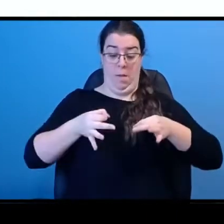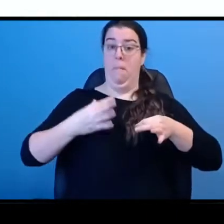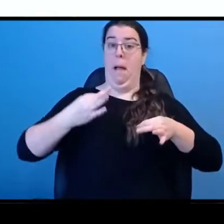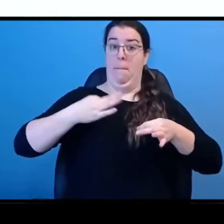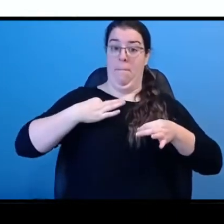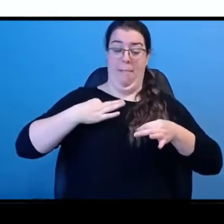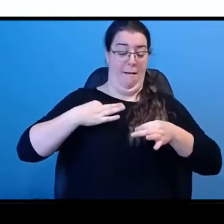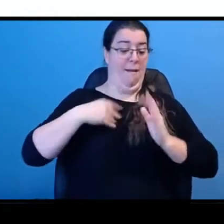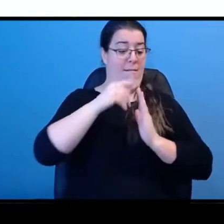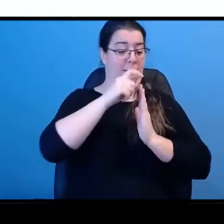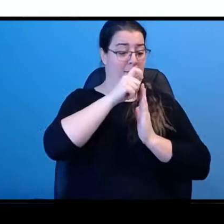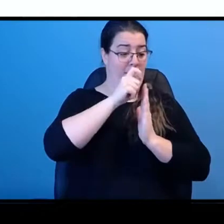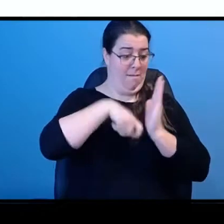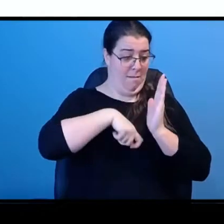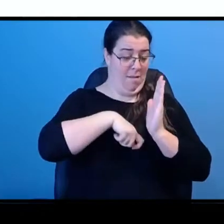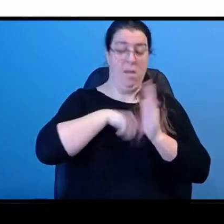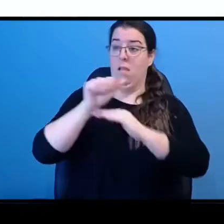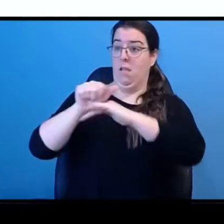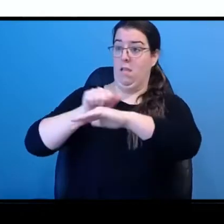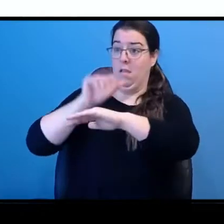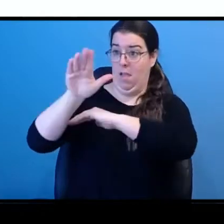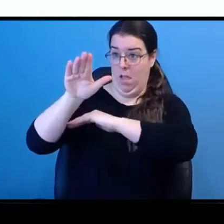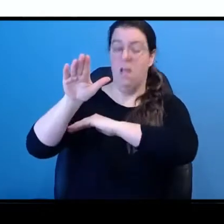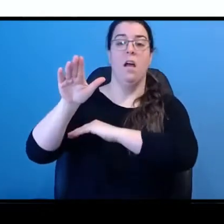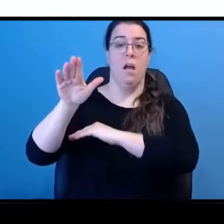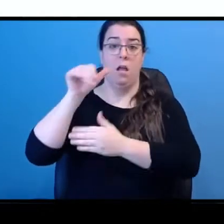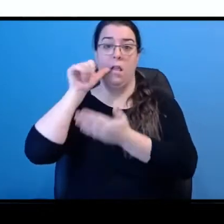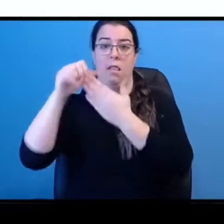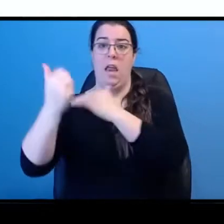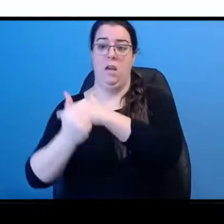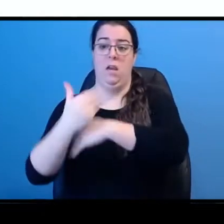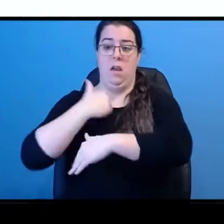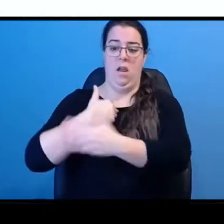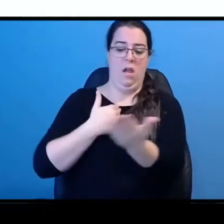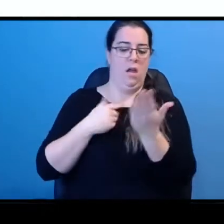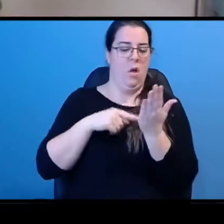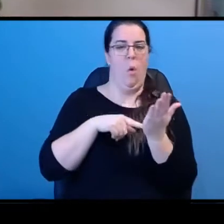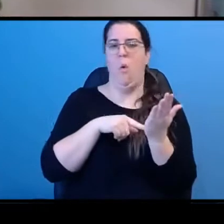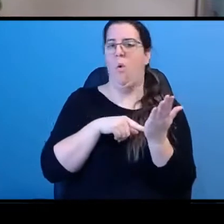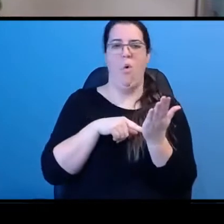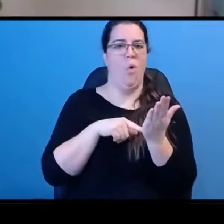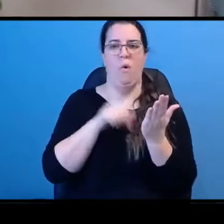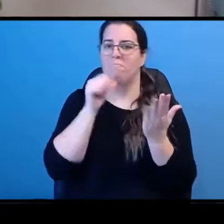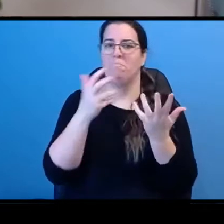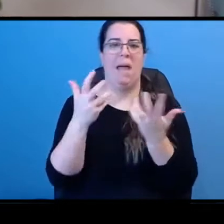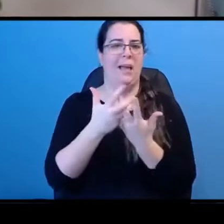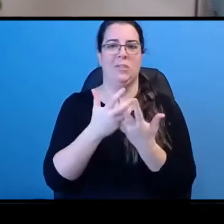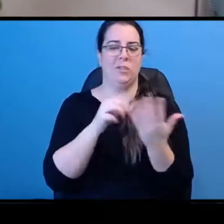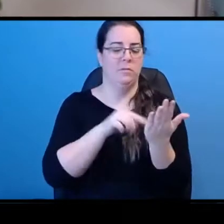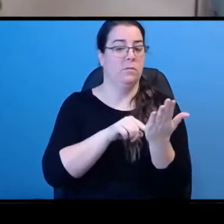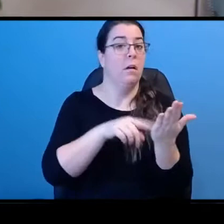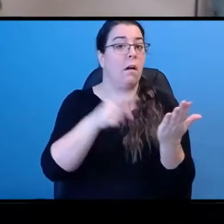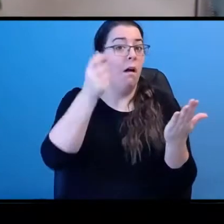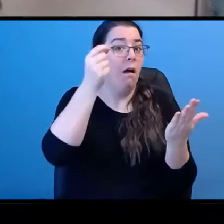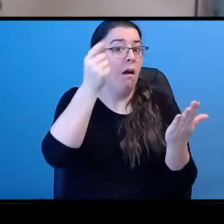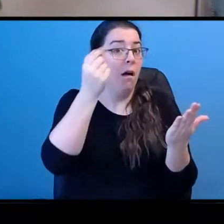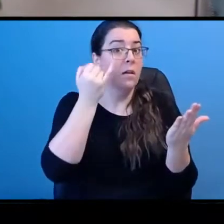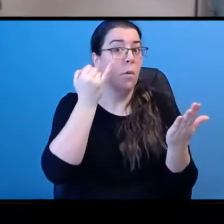getting funding, sometimes if you apply well in advance, you might have the ability to